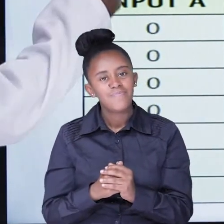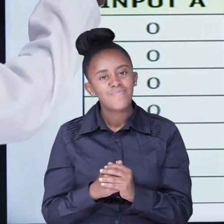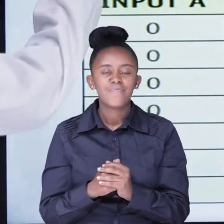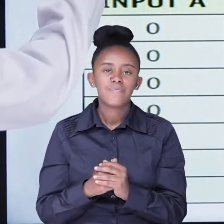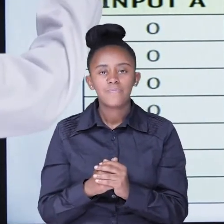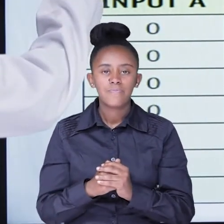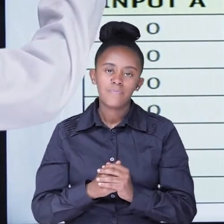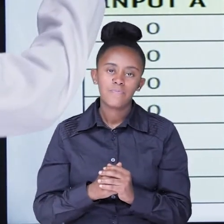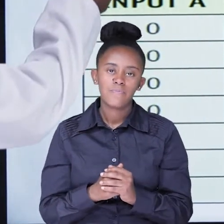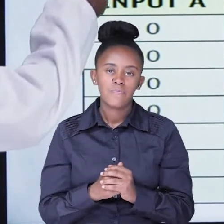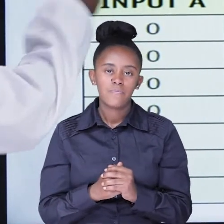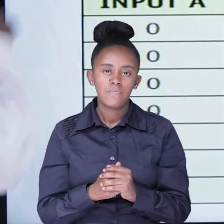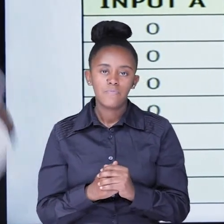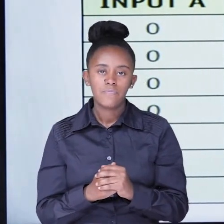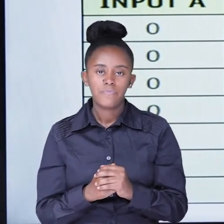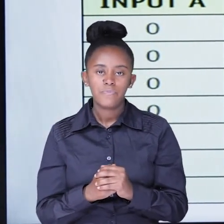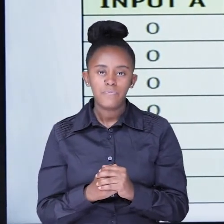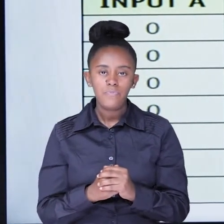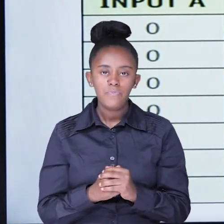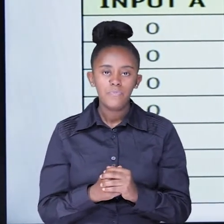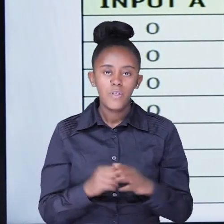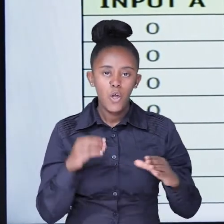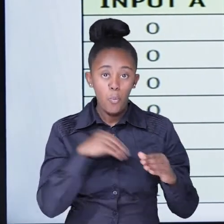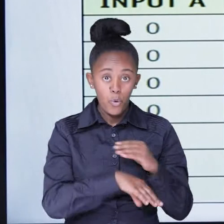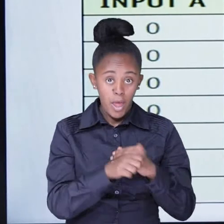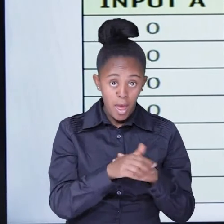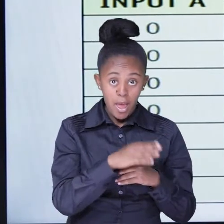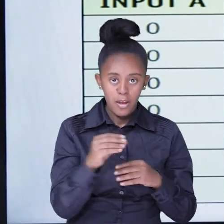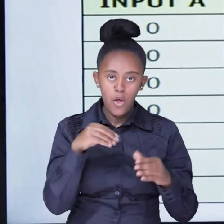there is A input A and the input P.